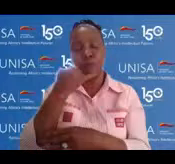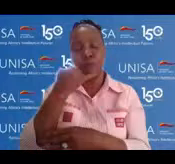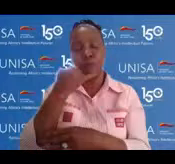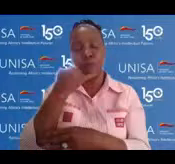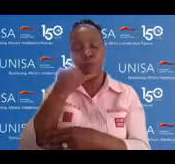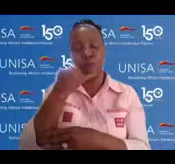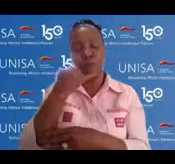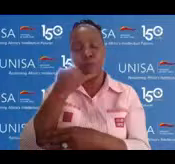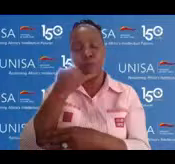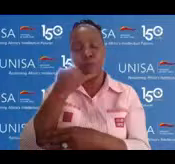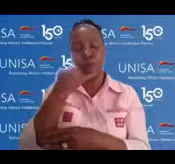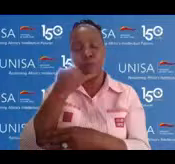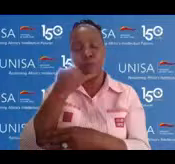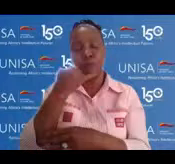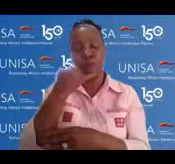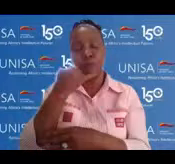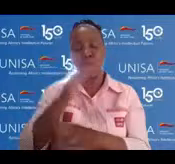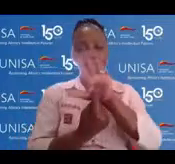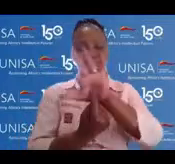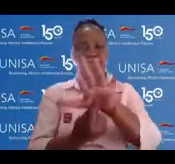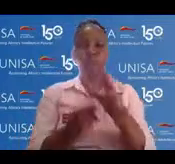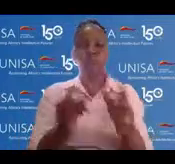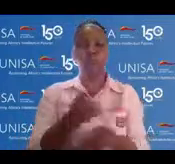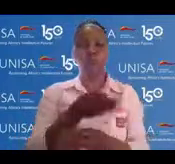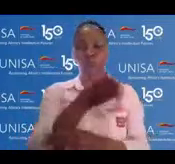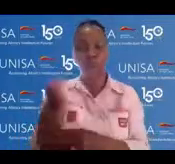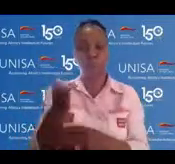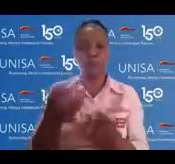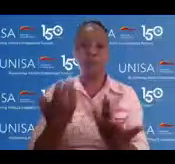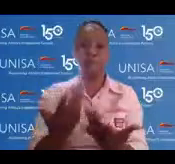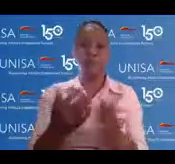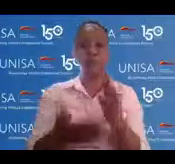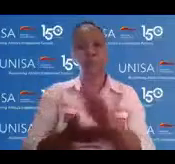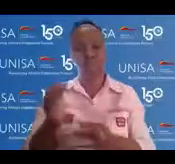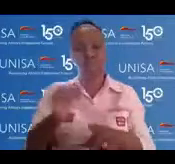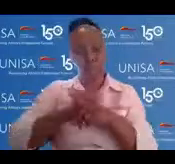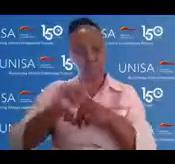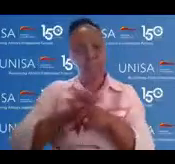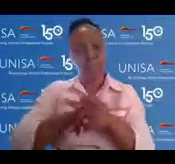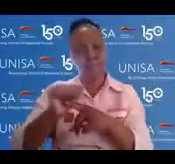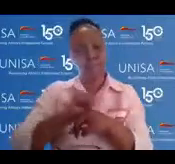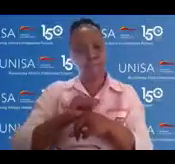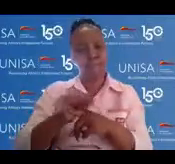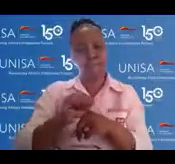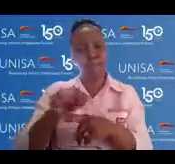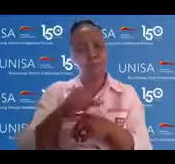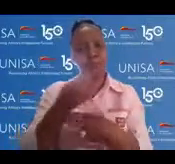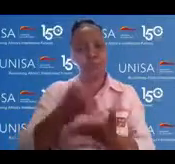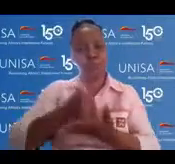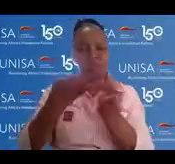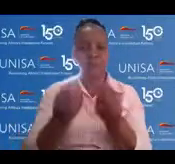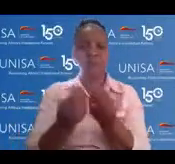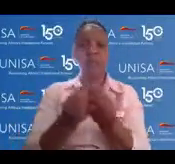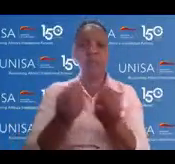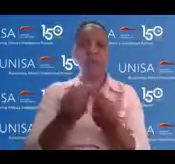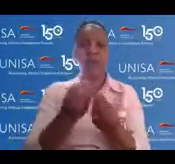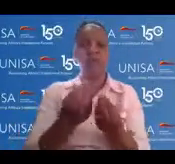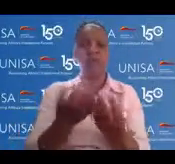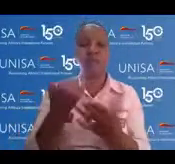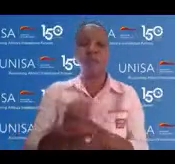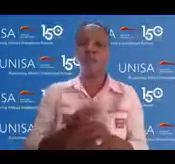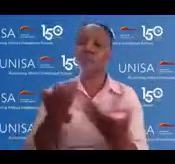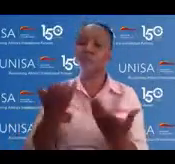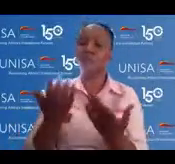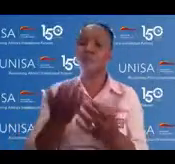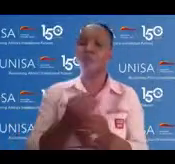got demonstrations for you, so you can go practice these things on the device and that backup device to make sure that you're